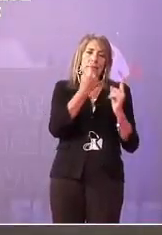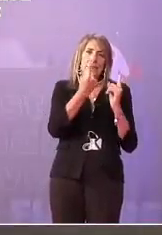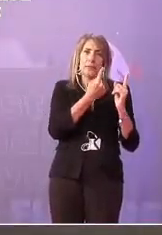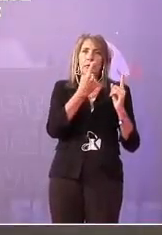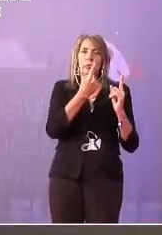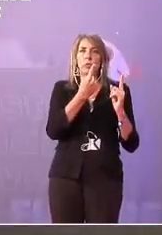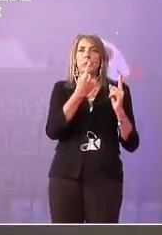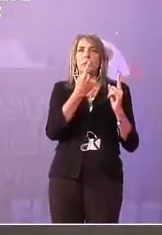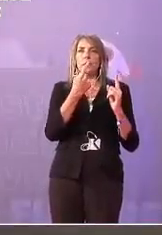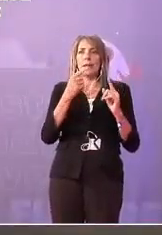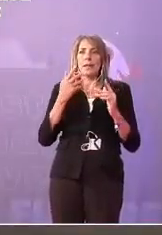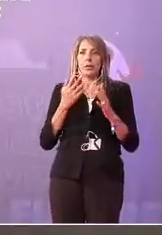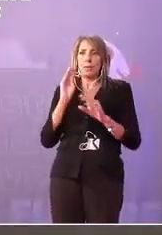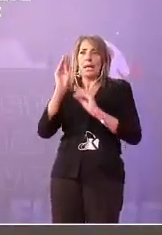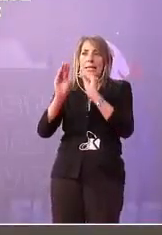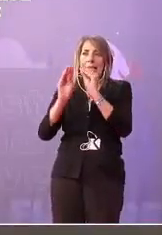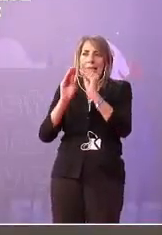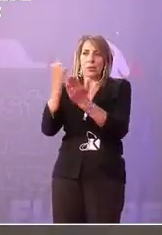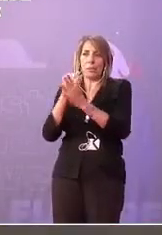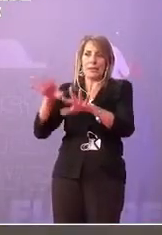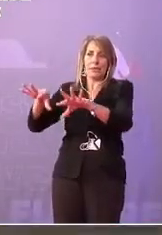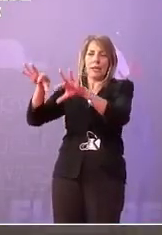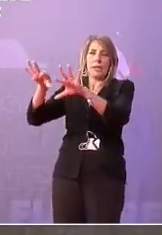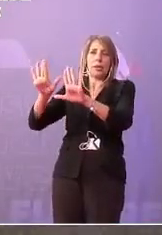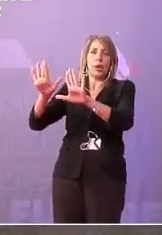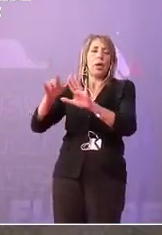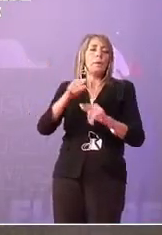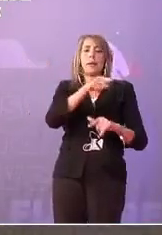30 seconds. About the